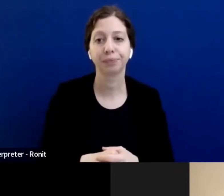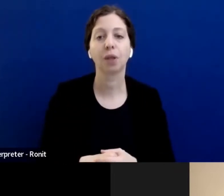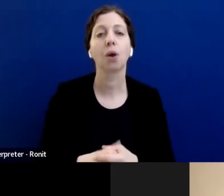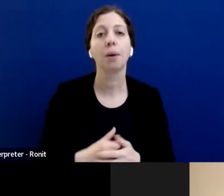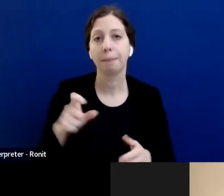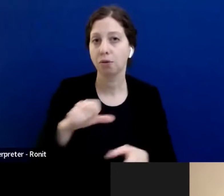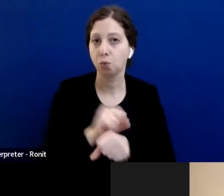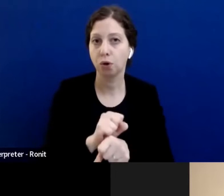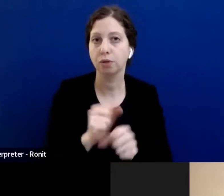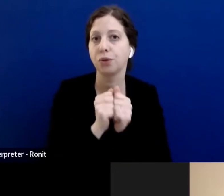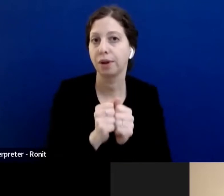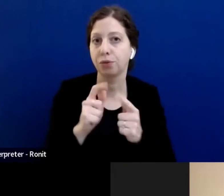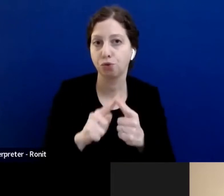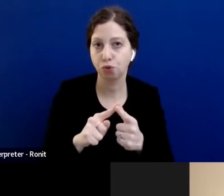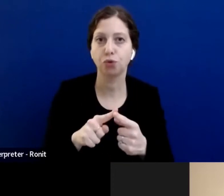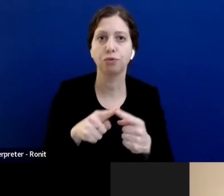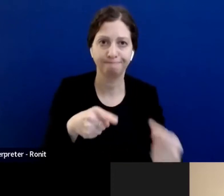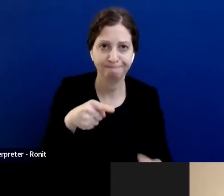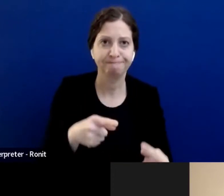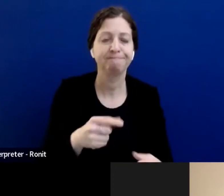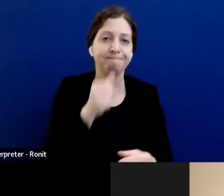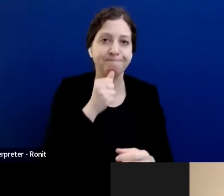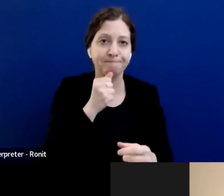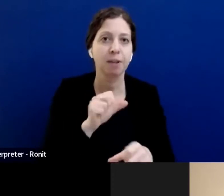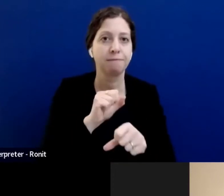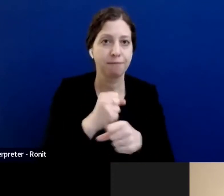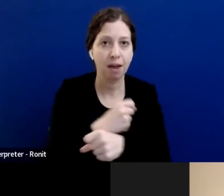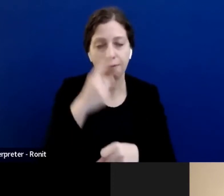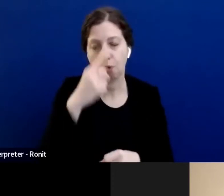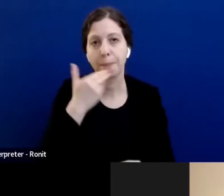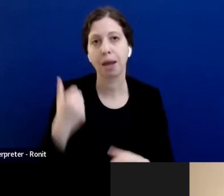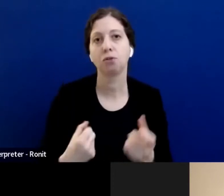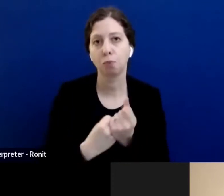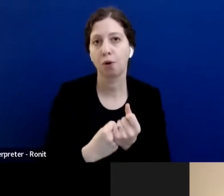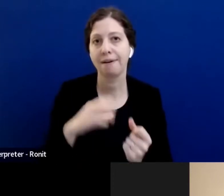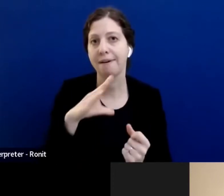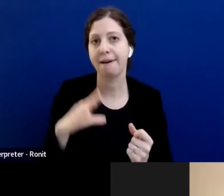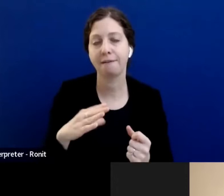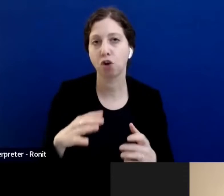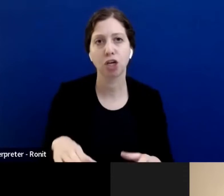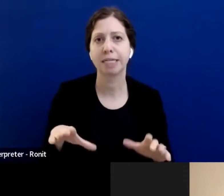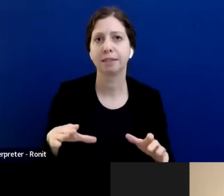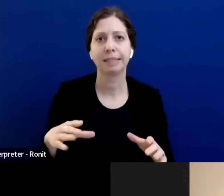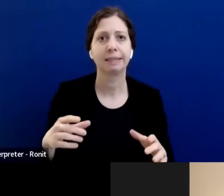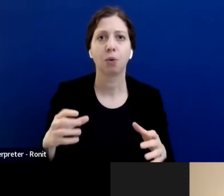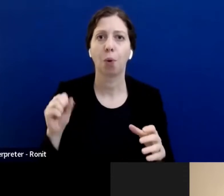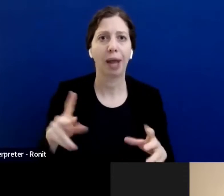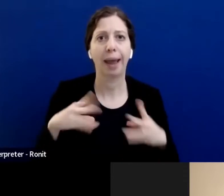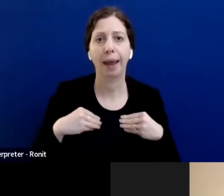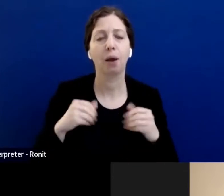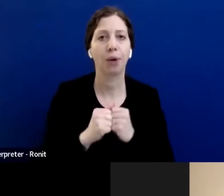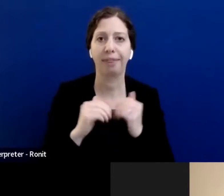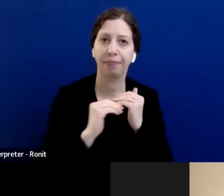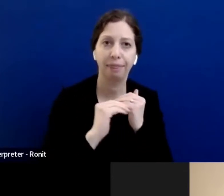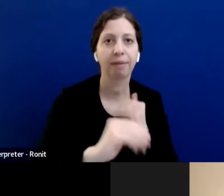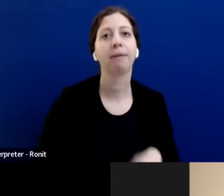work together to fight for better supports and never settle for the status quo. And we need to make sure that every person